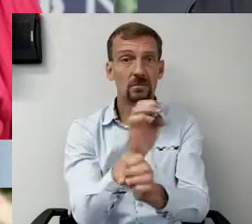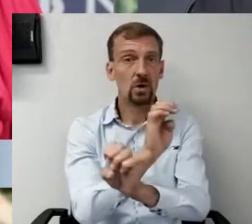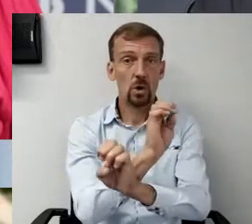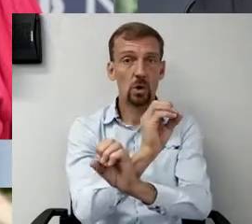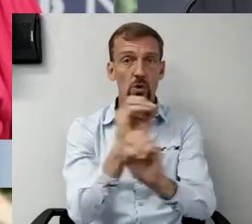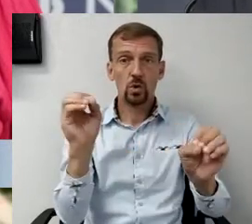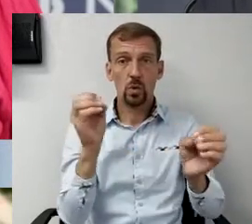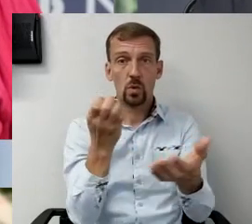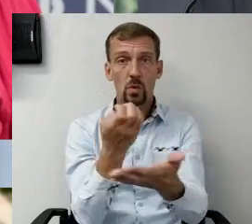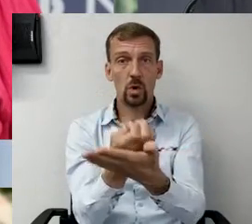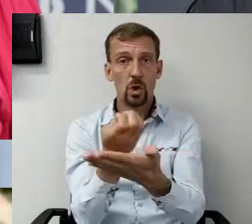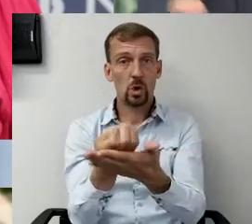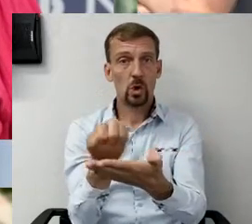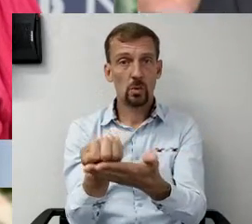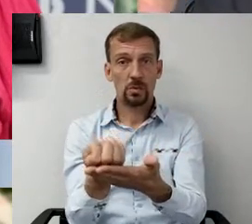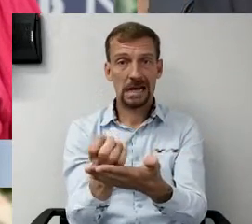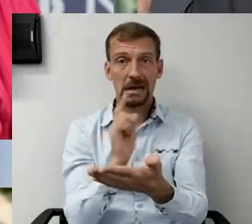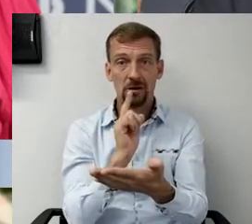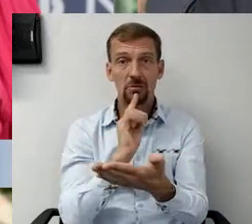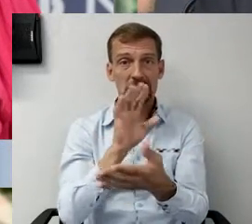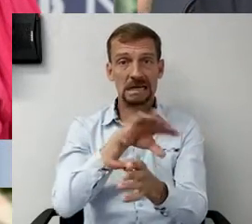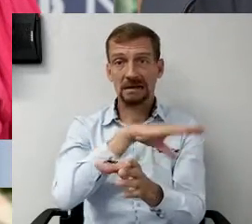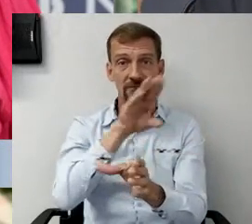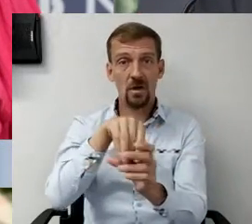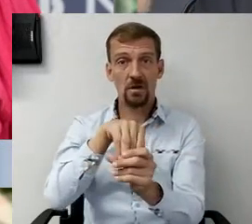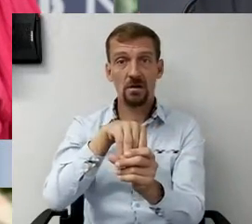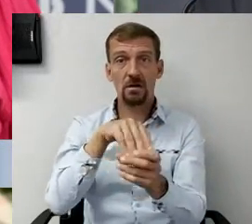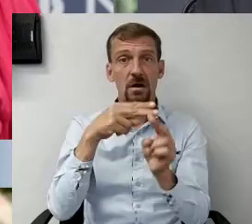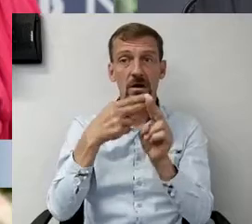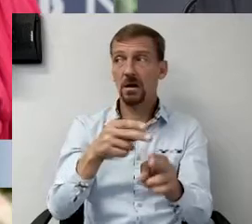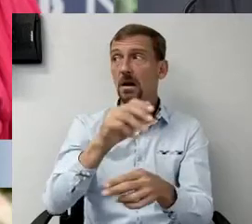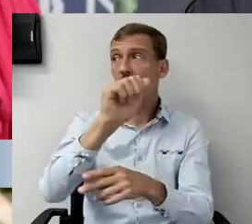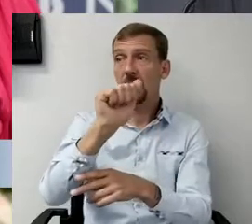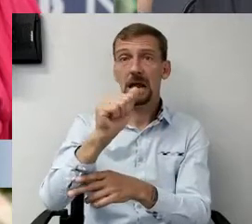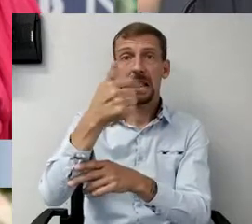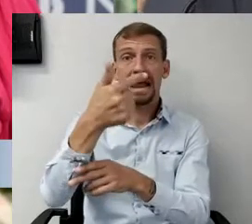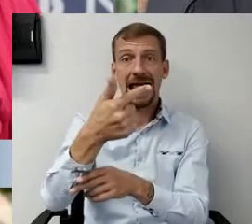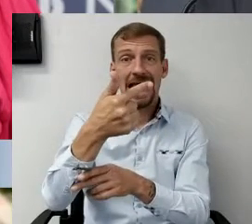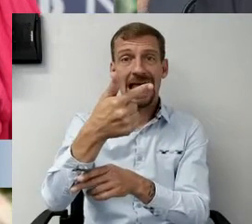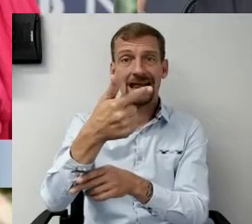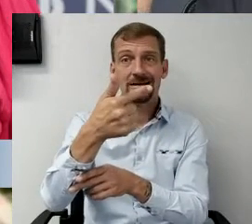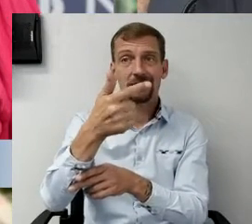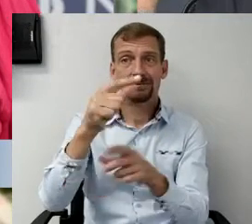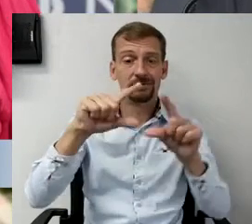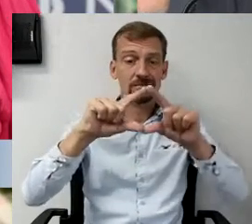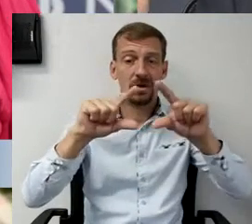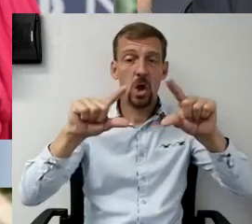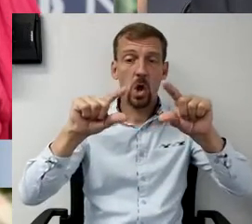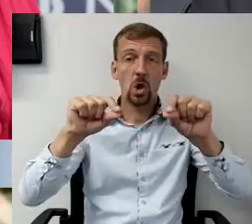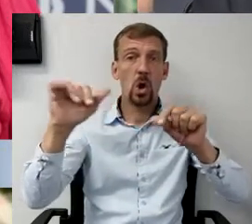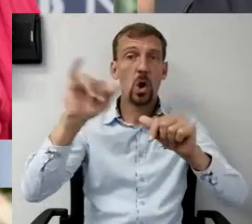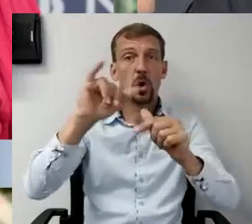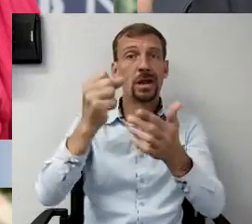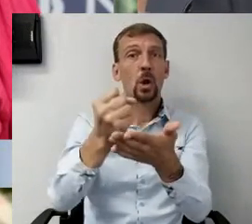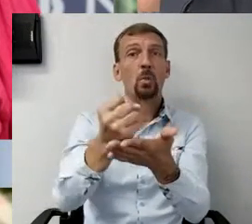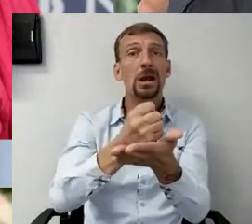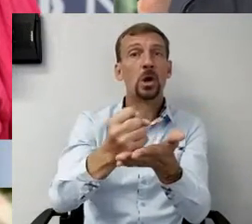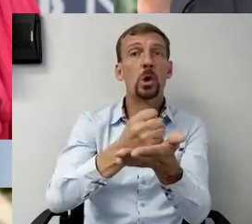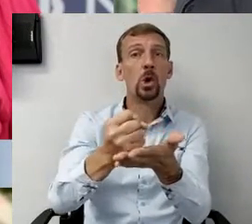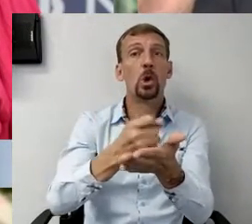equipment that's involved. It's called an ag card that looks like the size of a credit